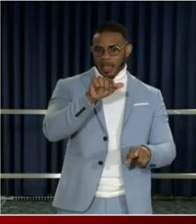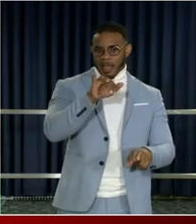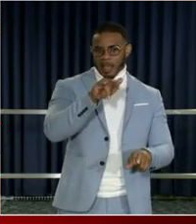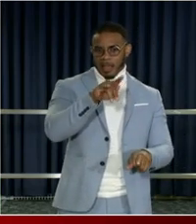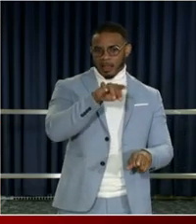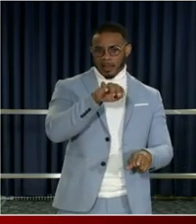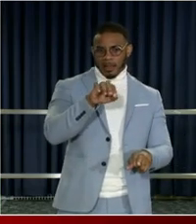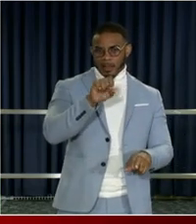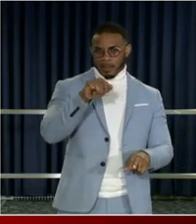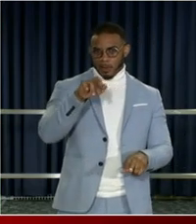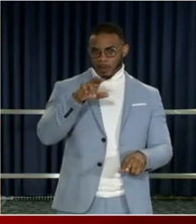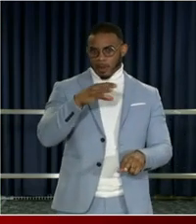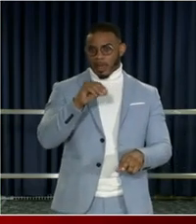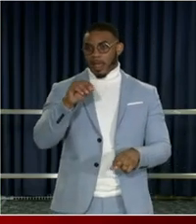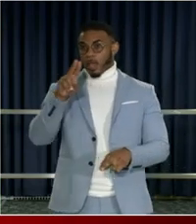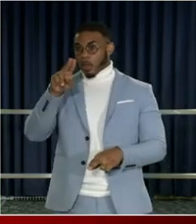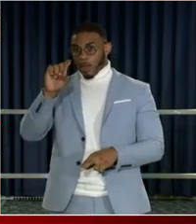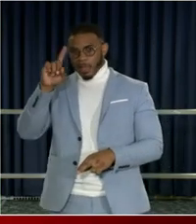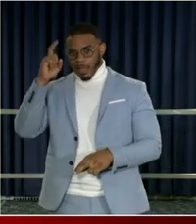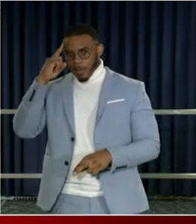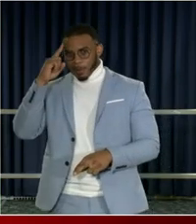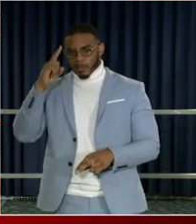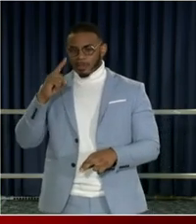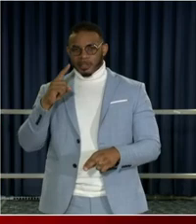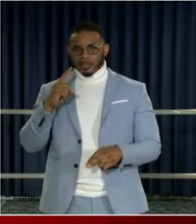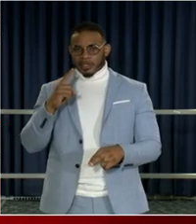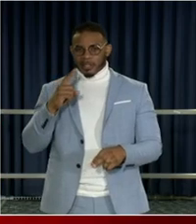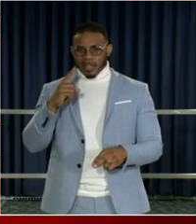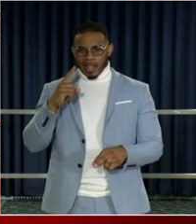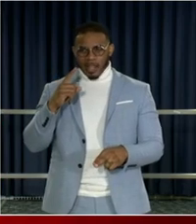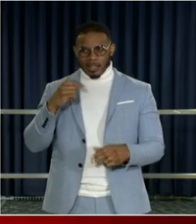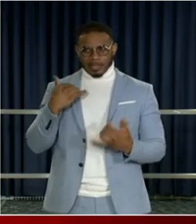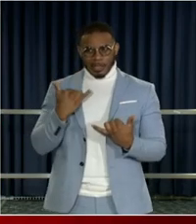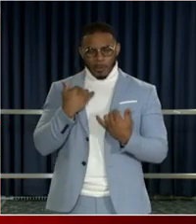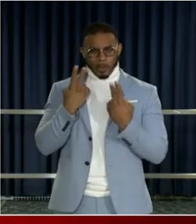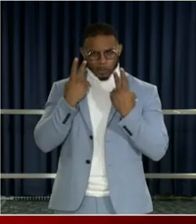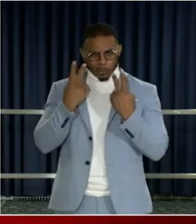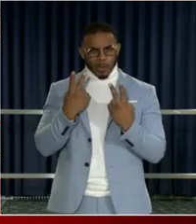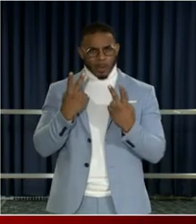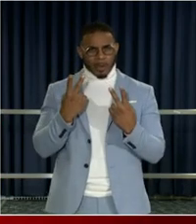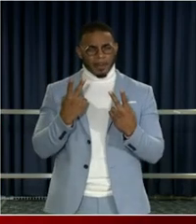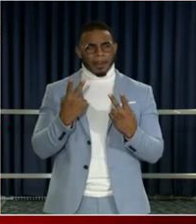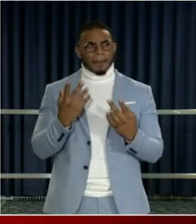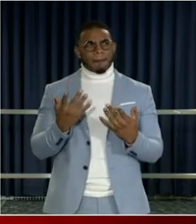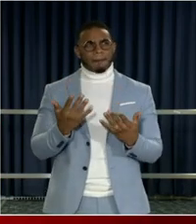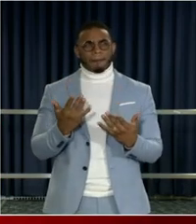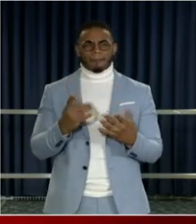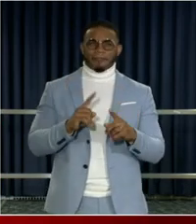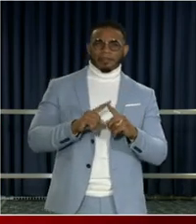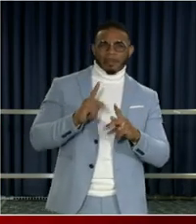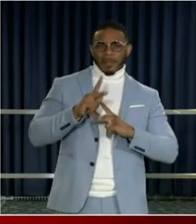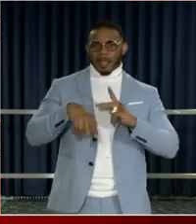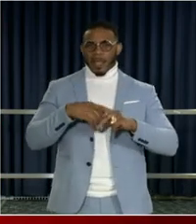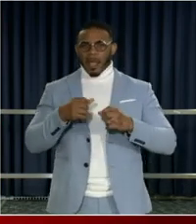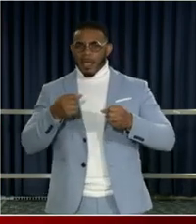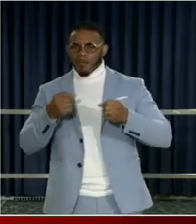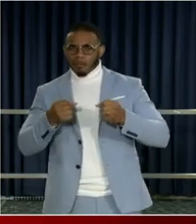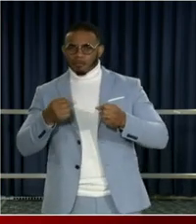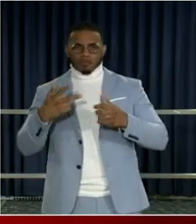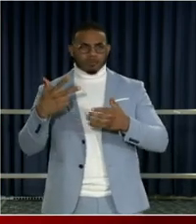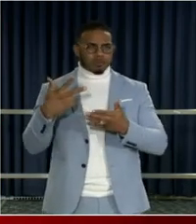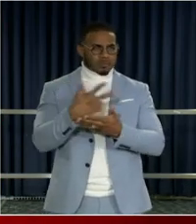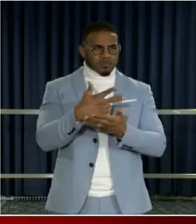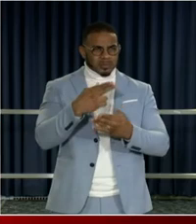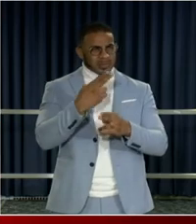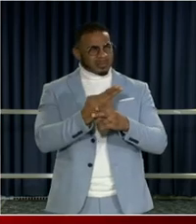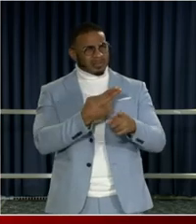Square and at the United States Capitol. I think that we saw different types of vehicles